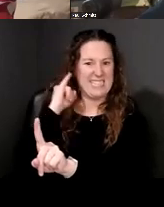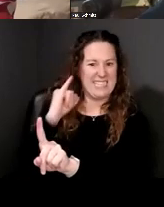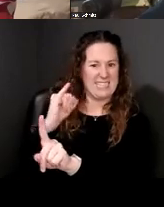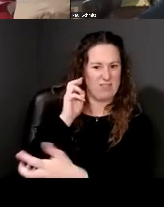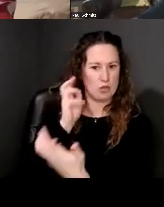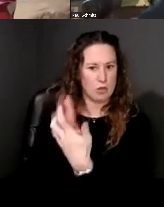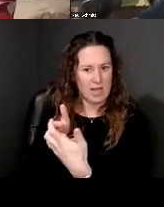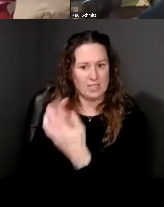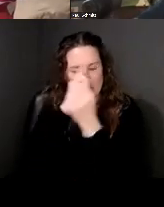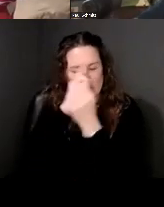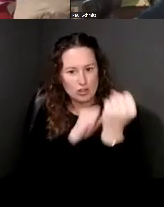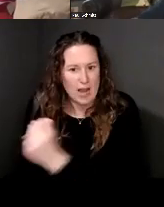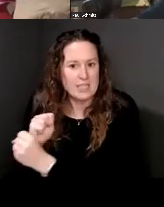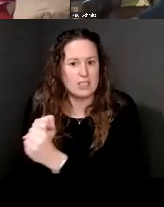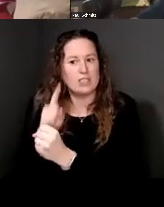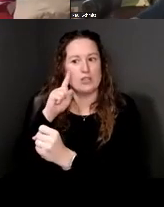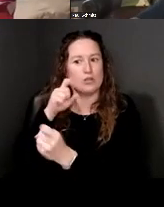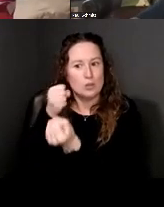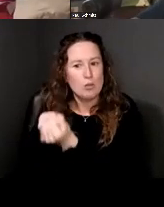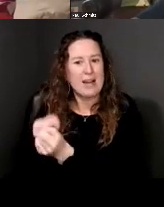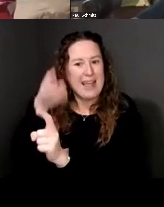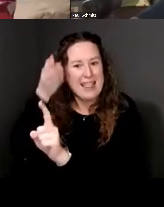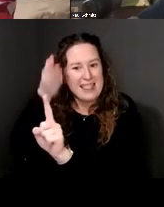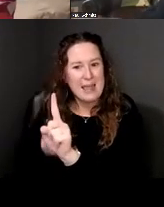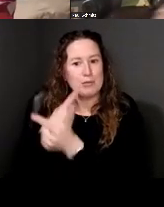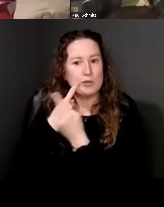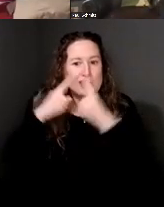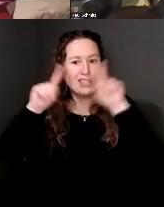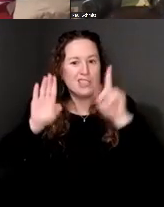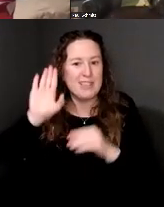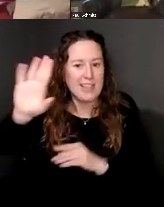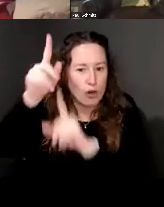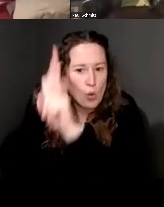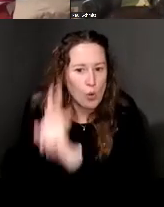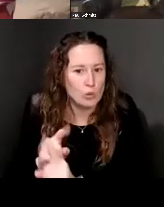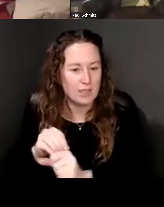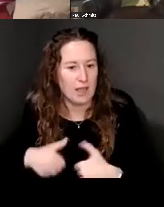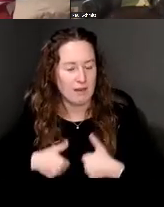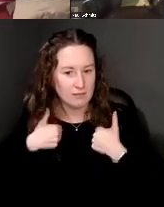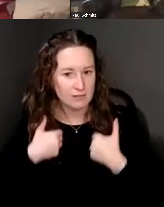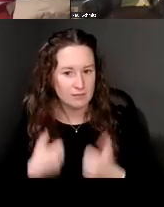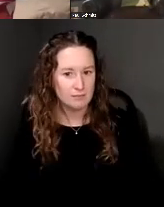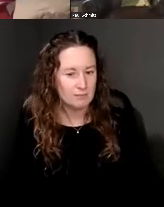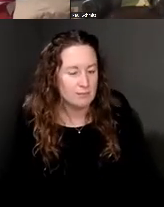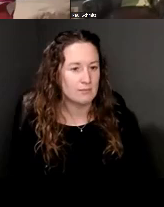of strategies to help them achieve the outcomes that they want in their life.